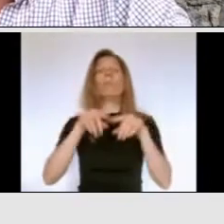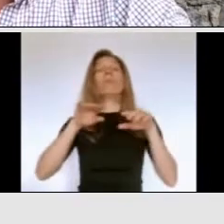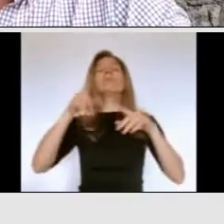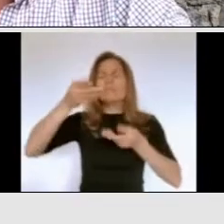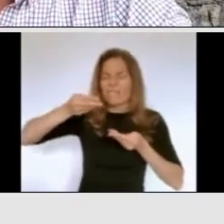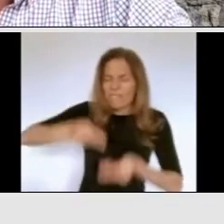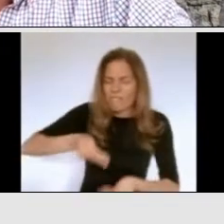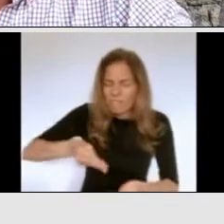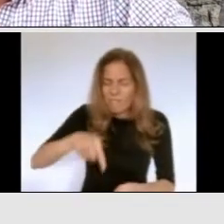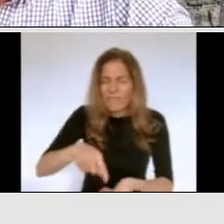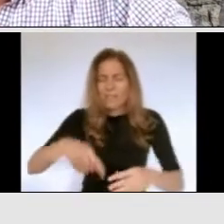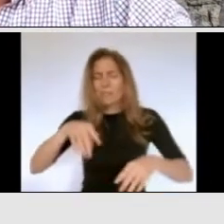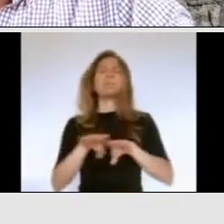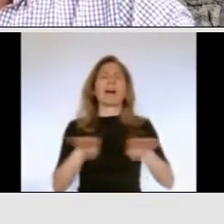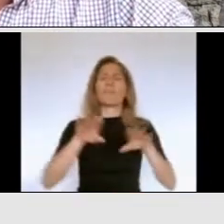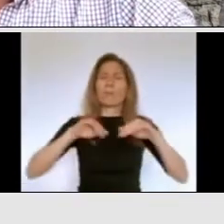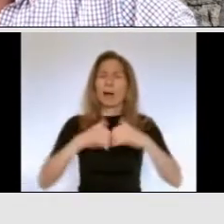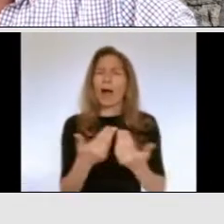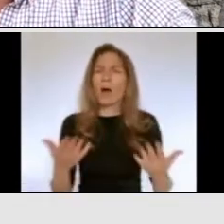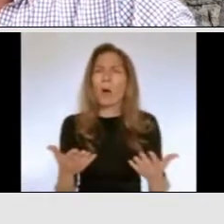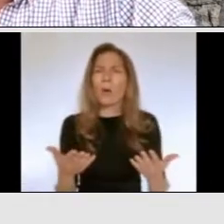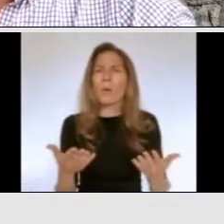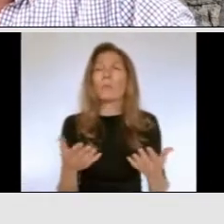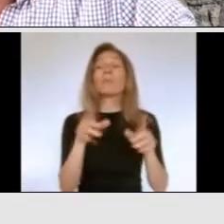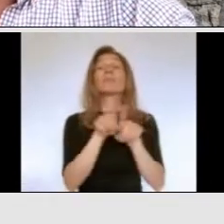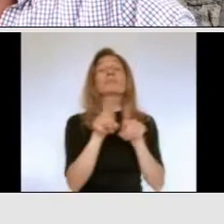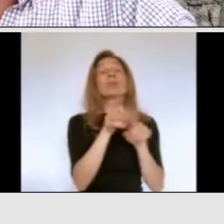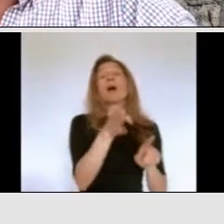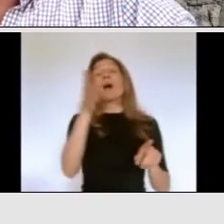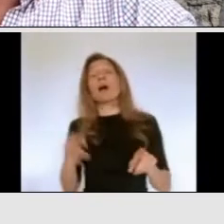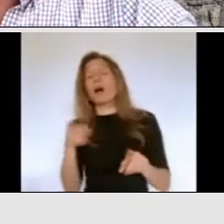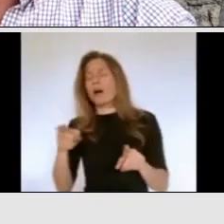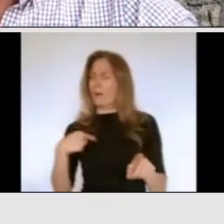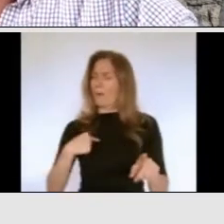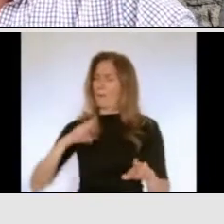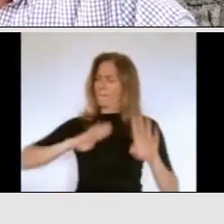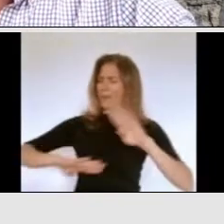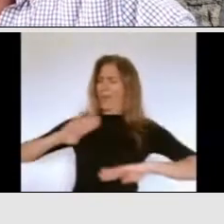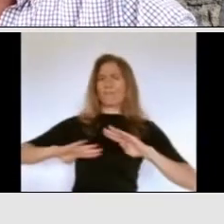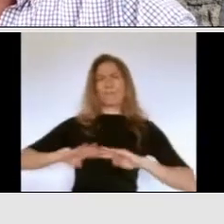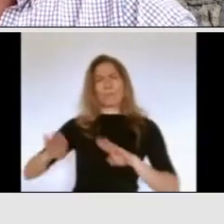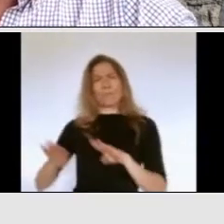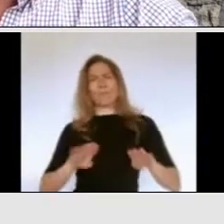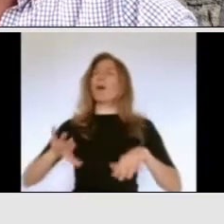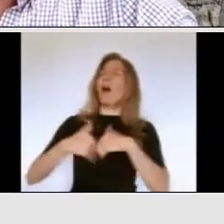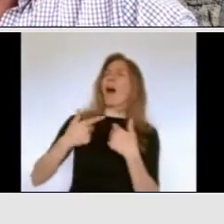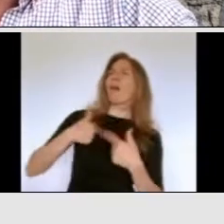Shapes platform. I also have a diagram that looks at how behavior at the